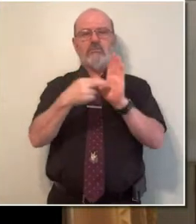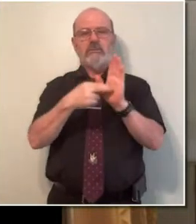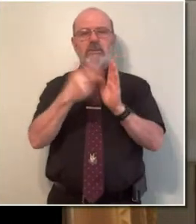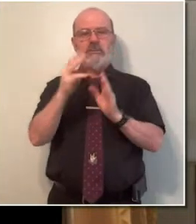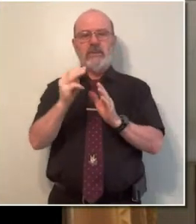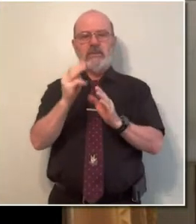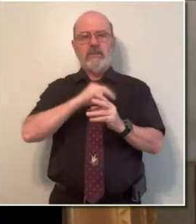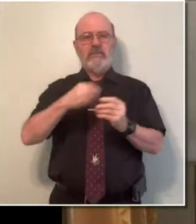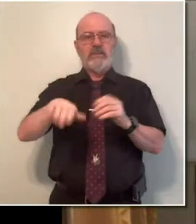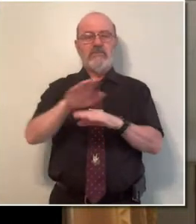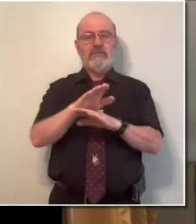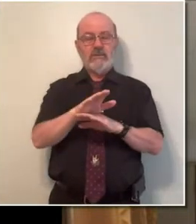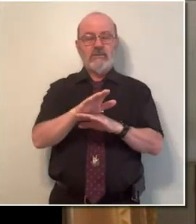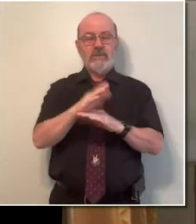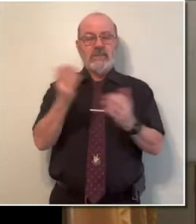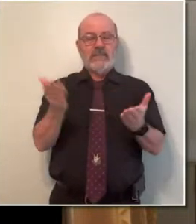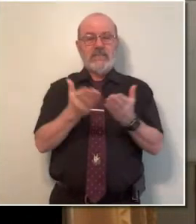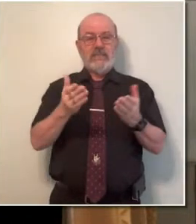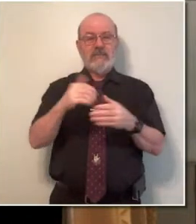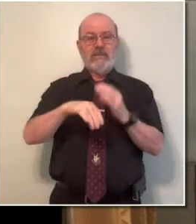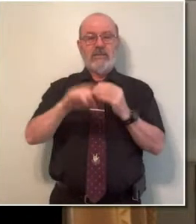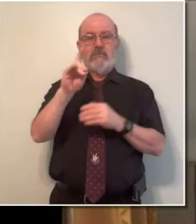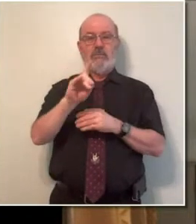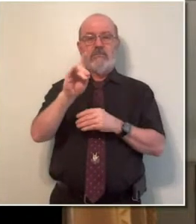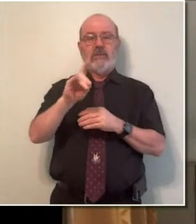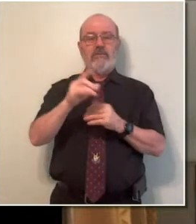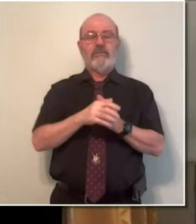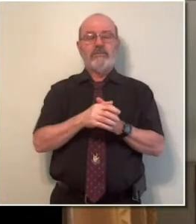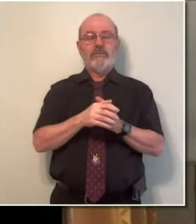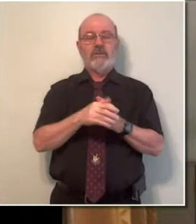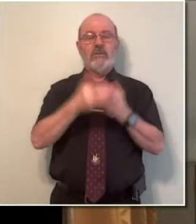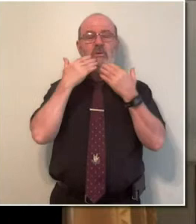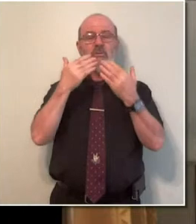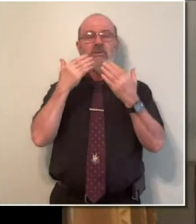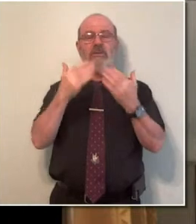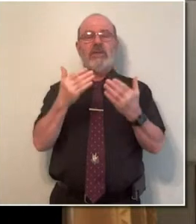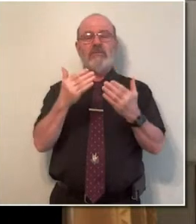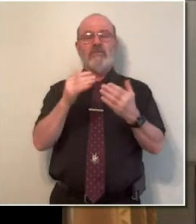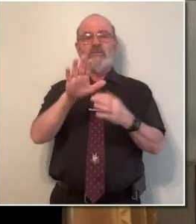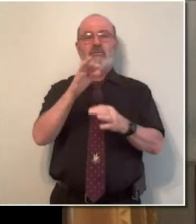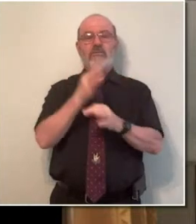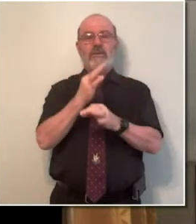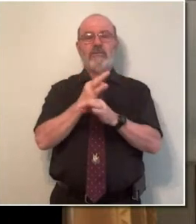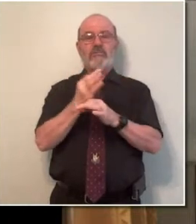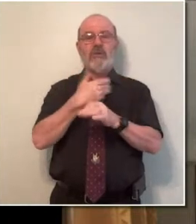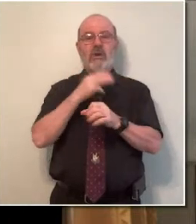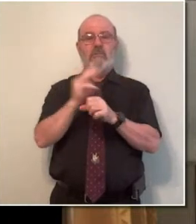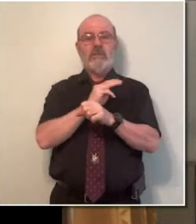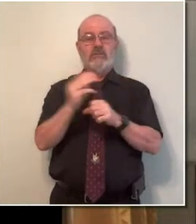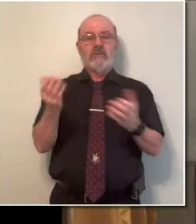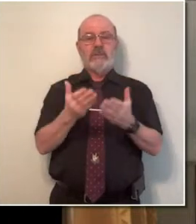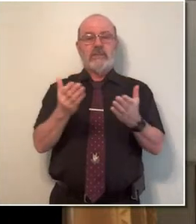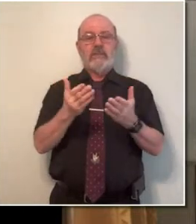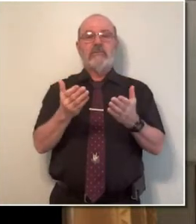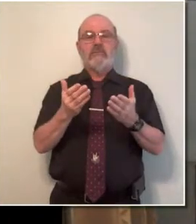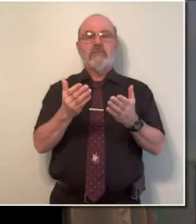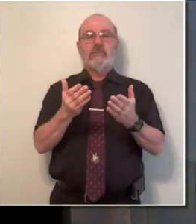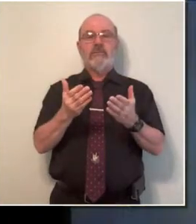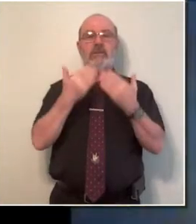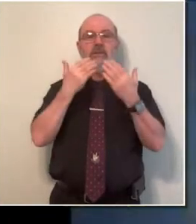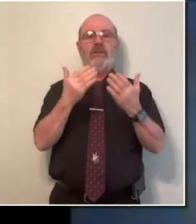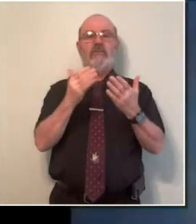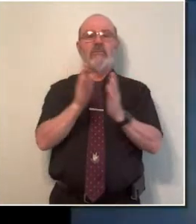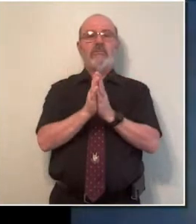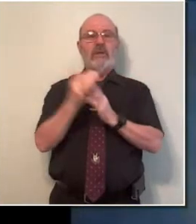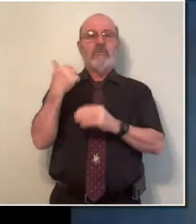mission field here in Bolivia. We're so thankful for your faithfulness to our ministries here in Santa Cruz. Thank you for praying for